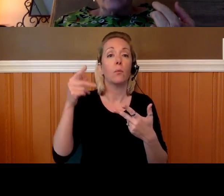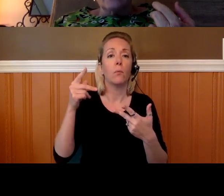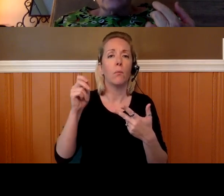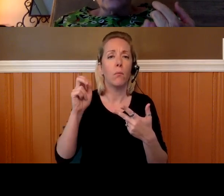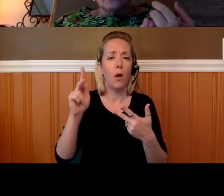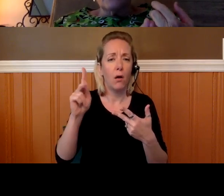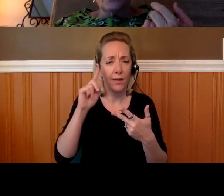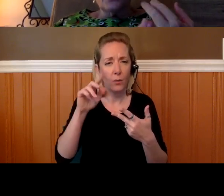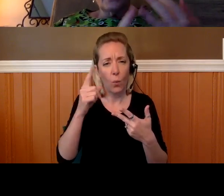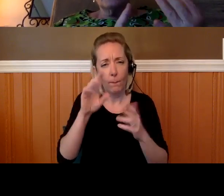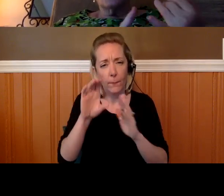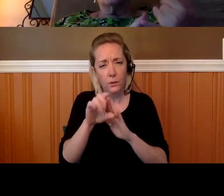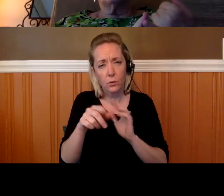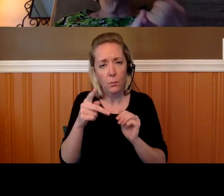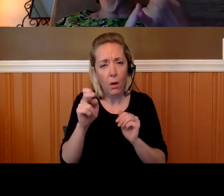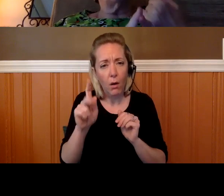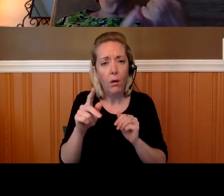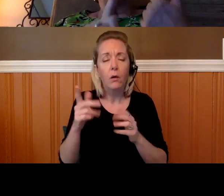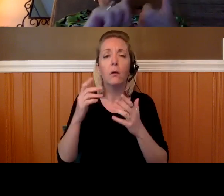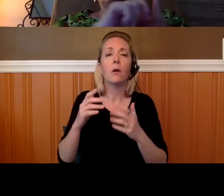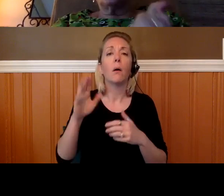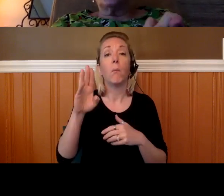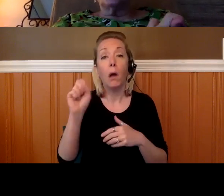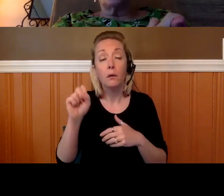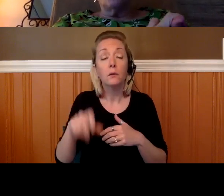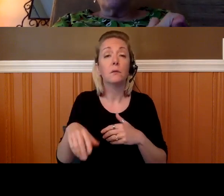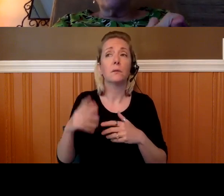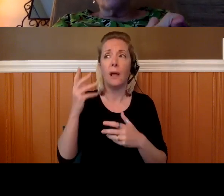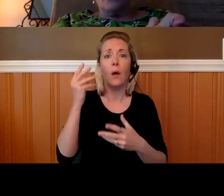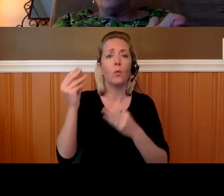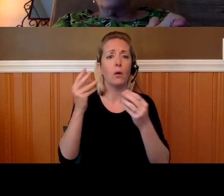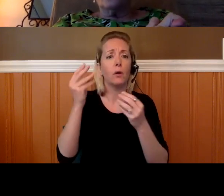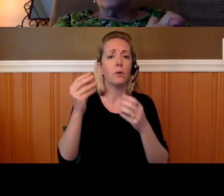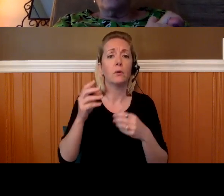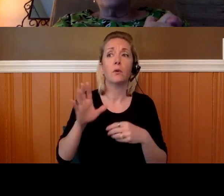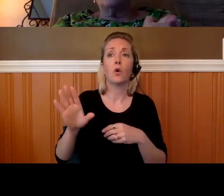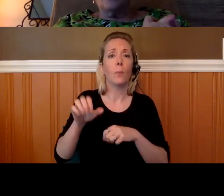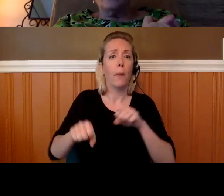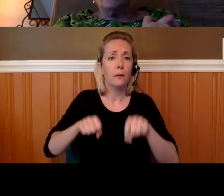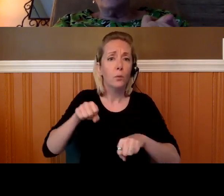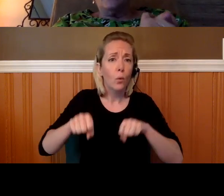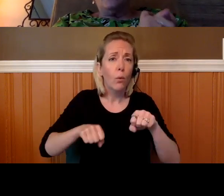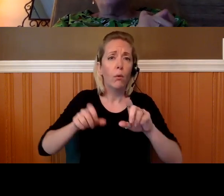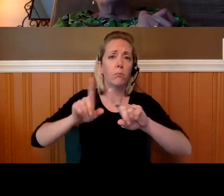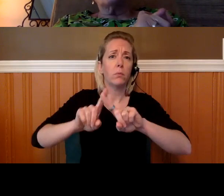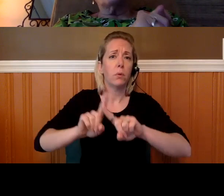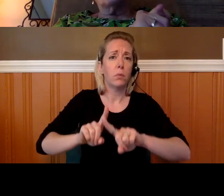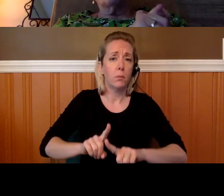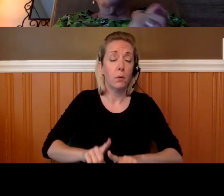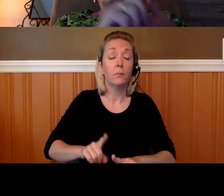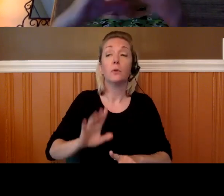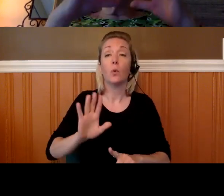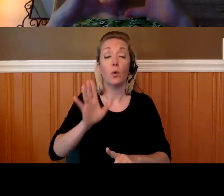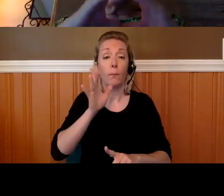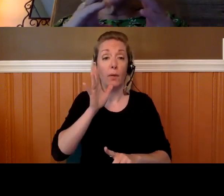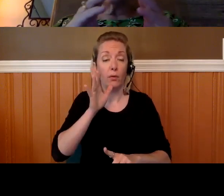that picture is. She could go on the bus, she could go for a ride on her adapted bike. And so what her mother did, we